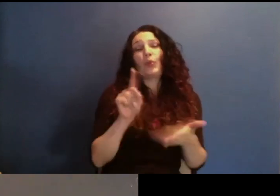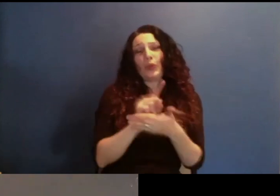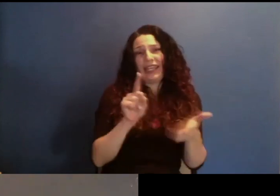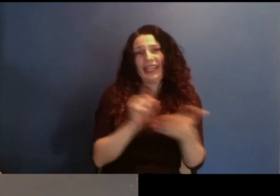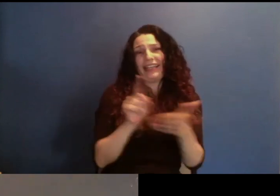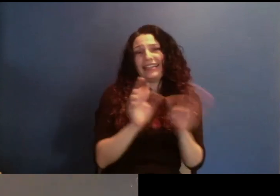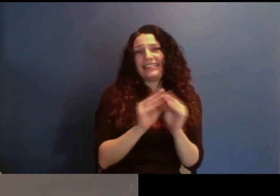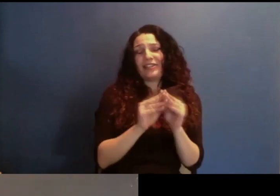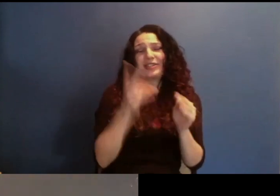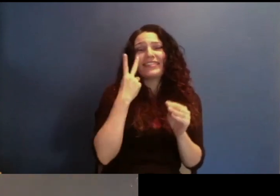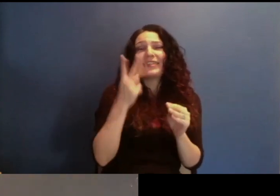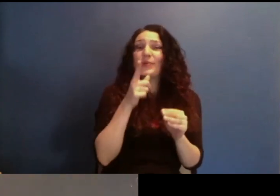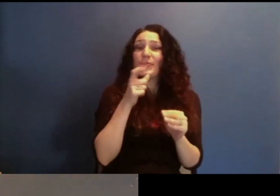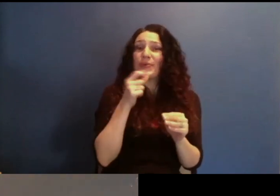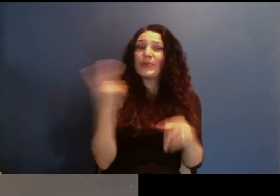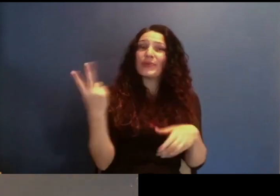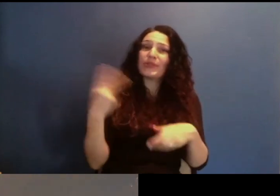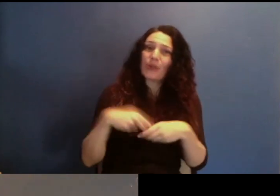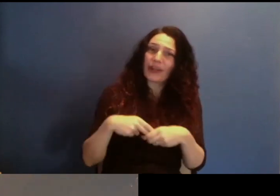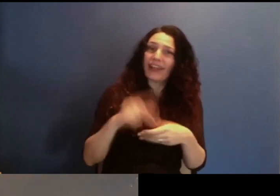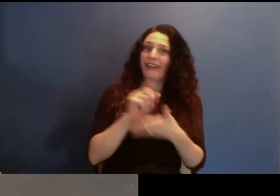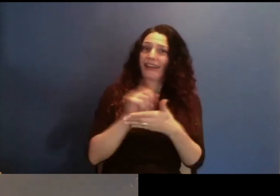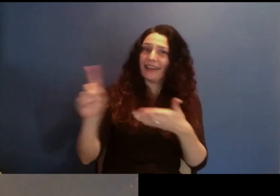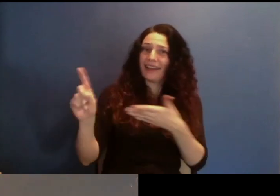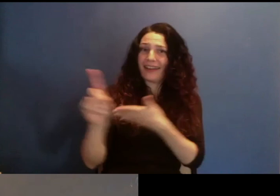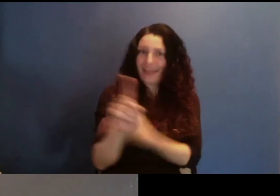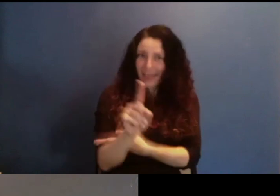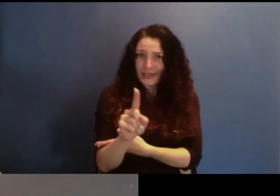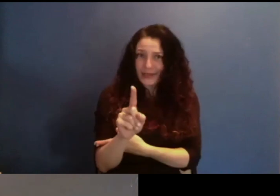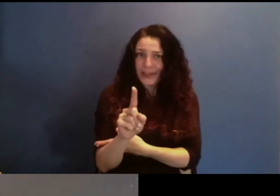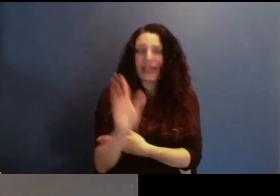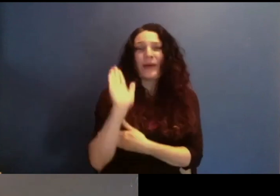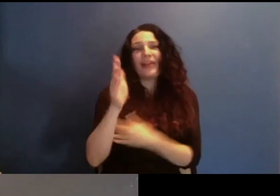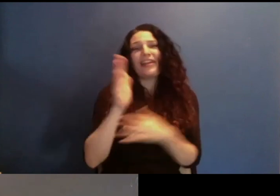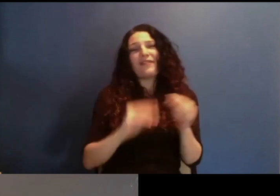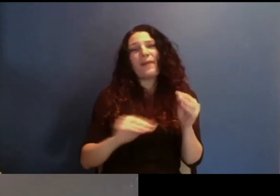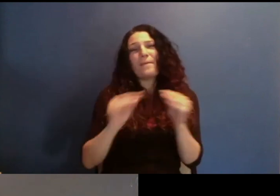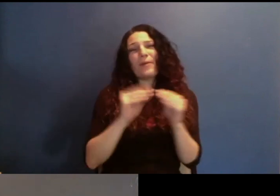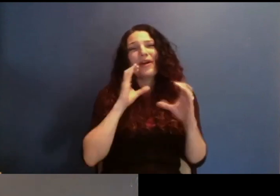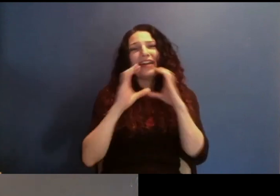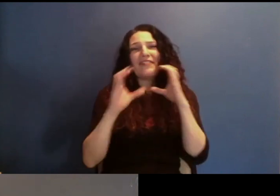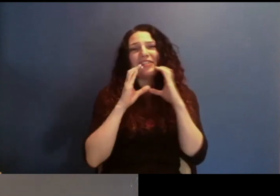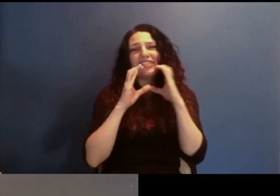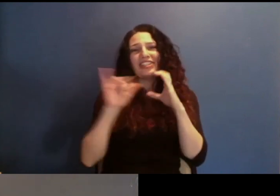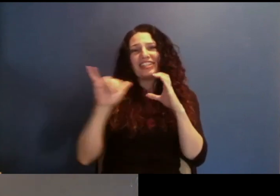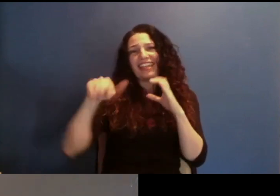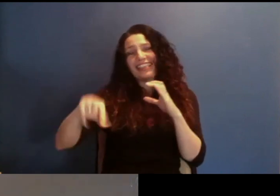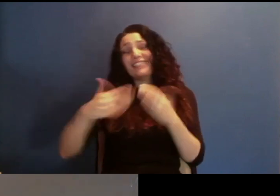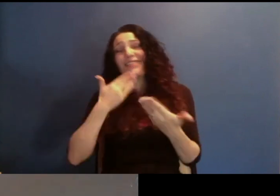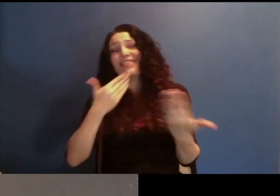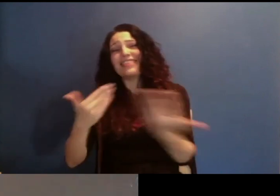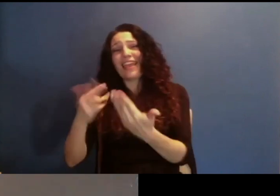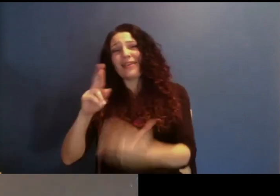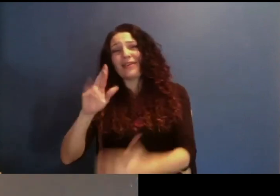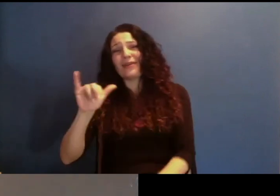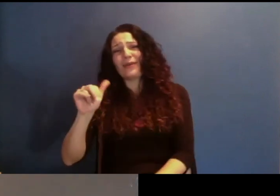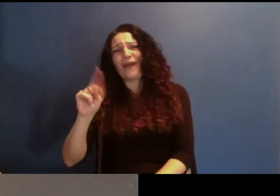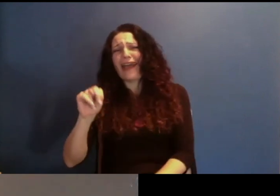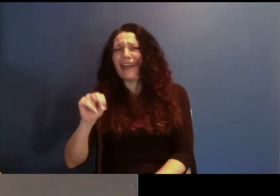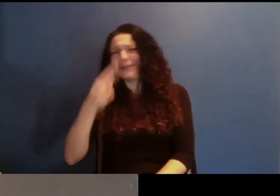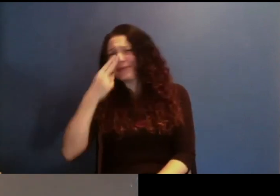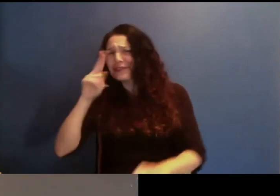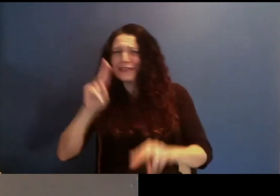be tuning in next week. So come back. We're going to have more conversations like this. Thank you, Ryan, so much. This was so fun. This was so